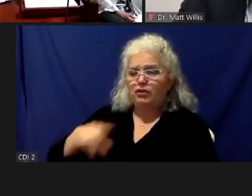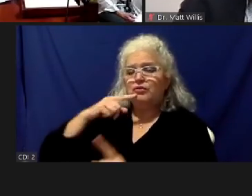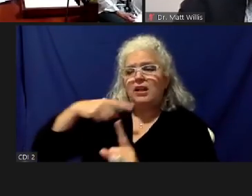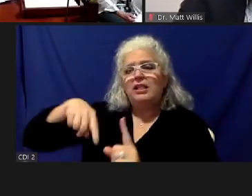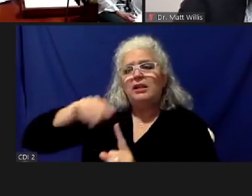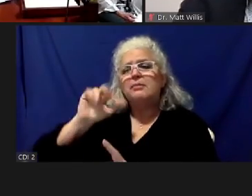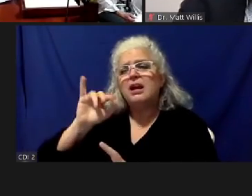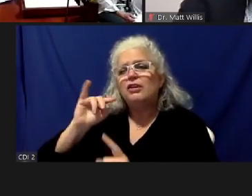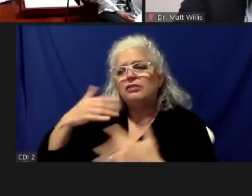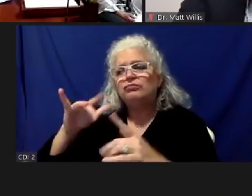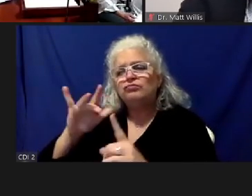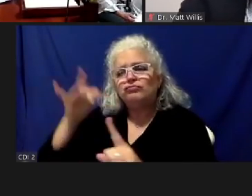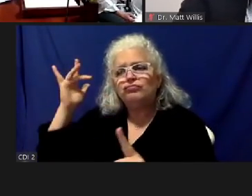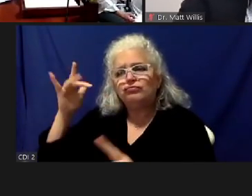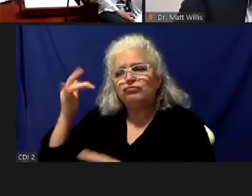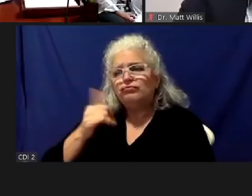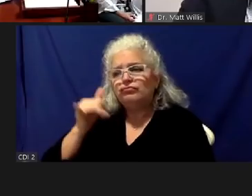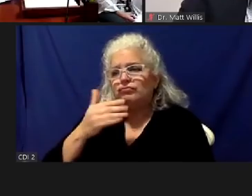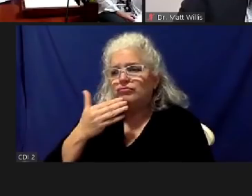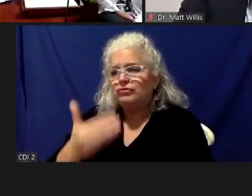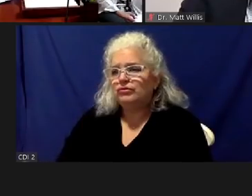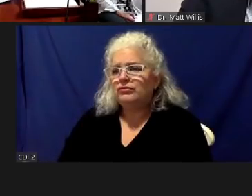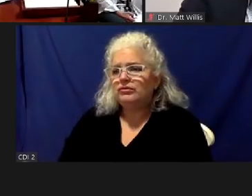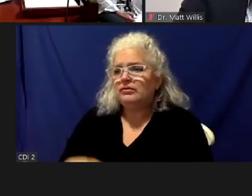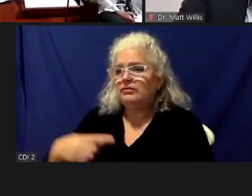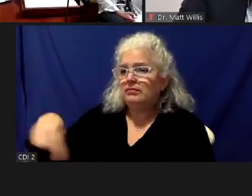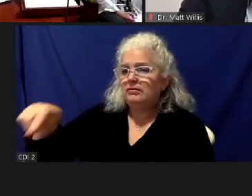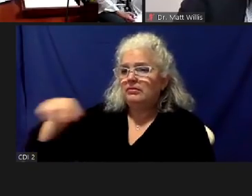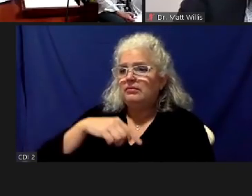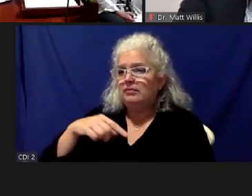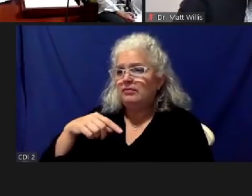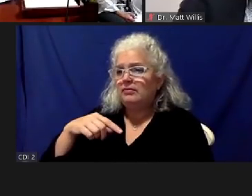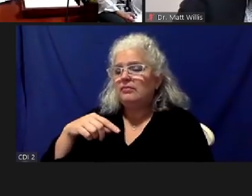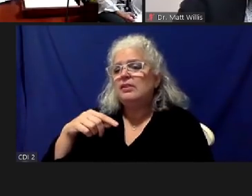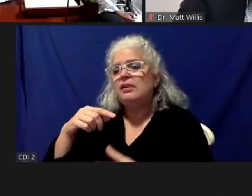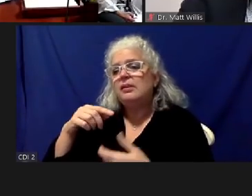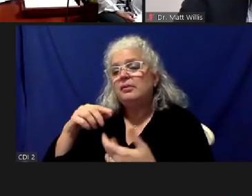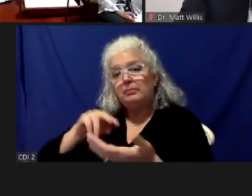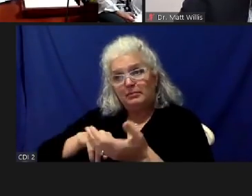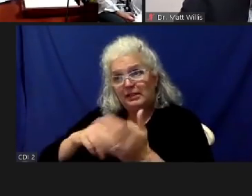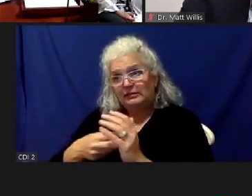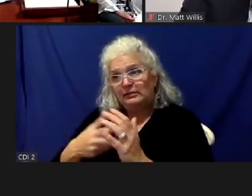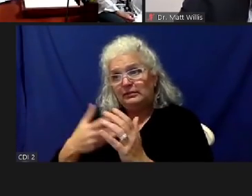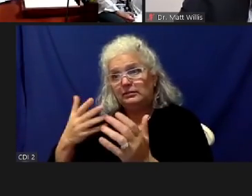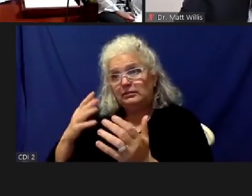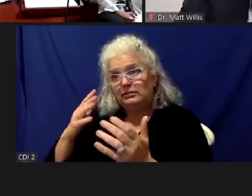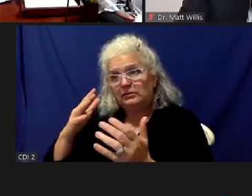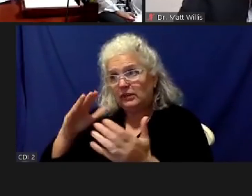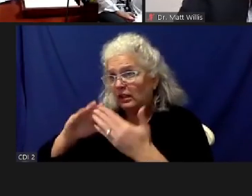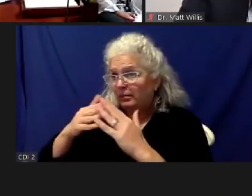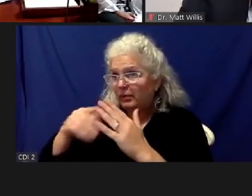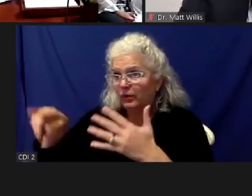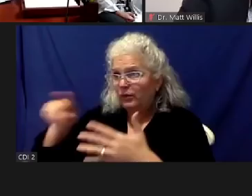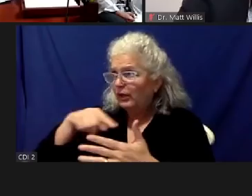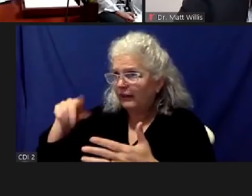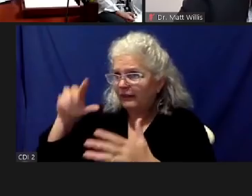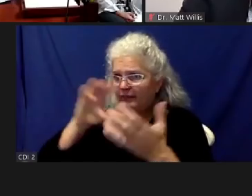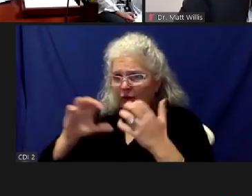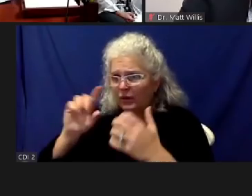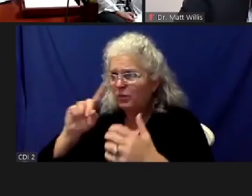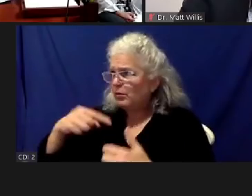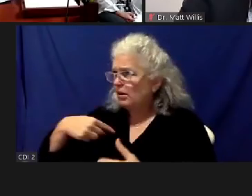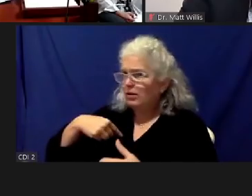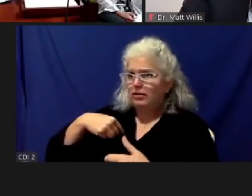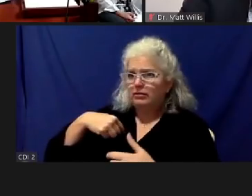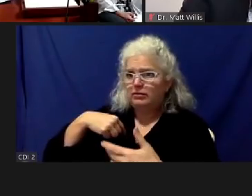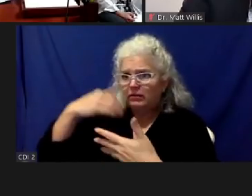looking through the chat here. I know a lot of folks are confused. Where am I? I got a call. I heard this. I heard that. And so we really want to just kind of